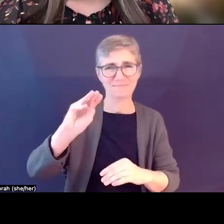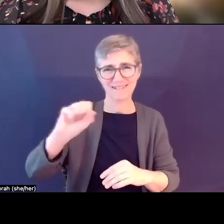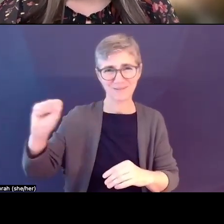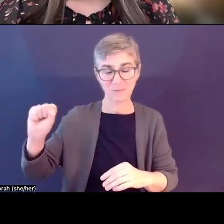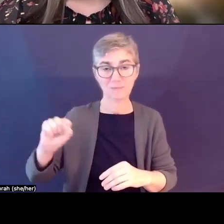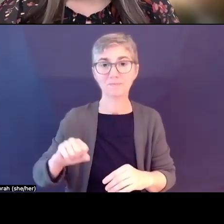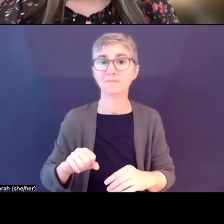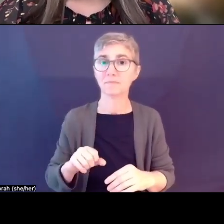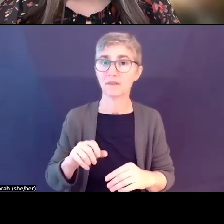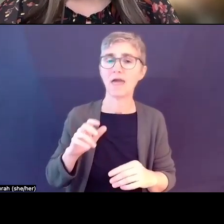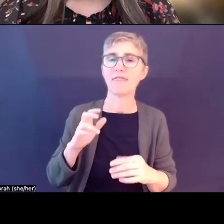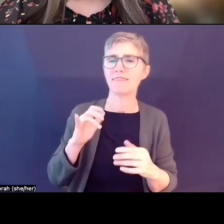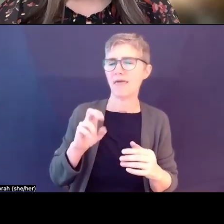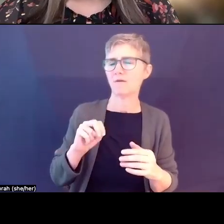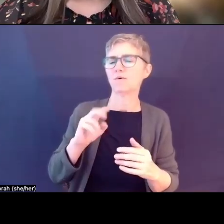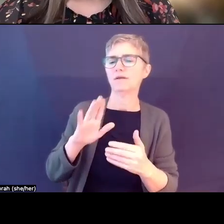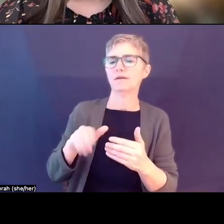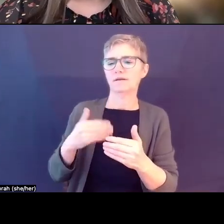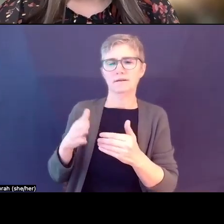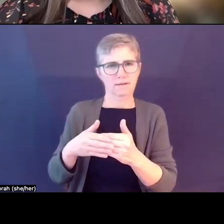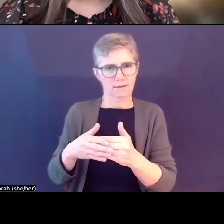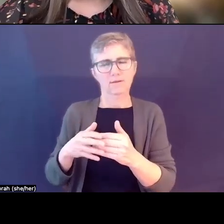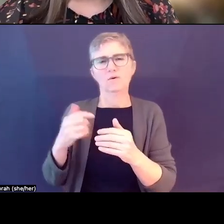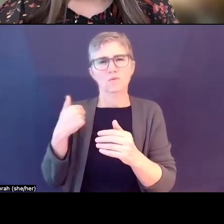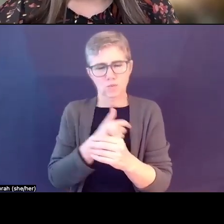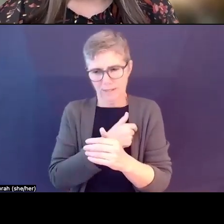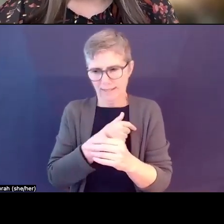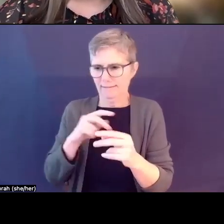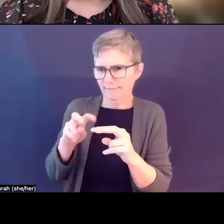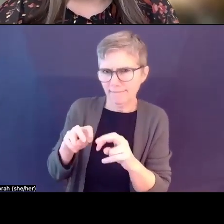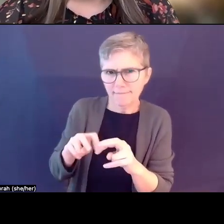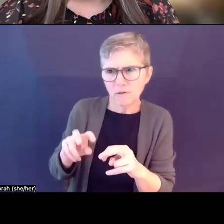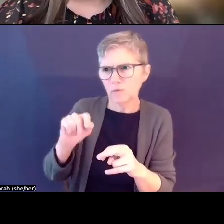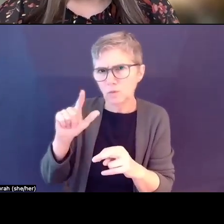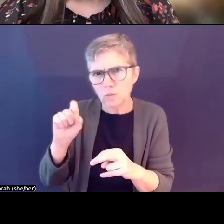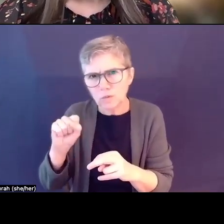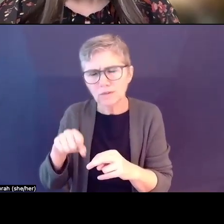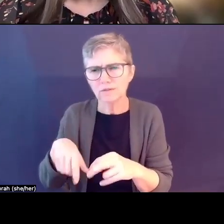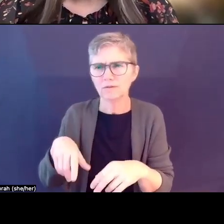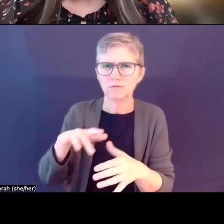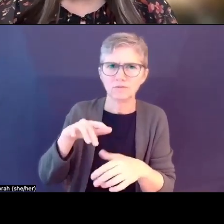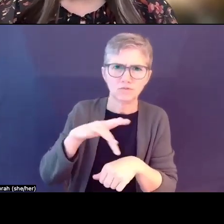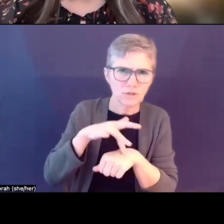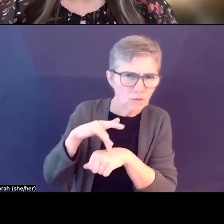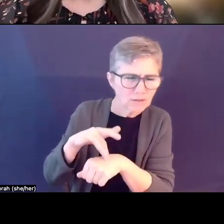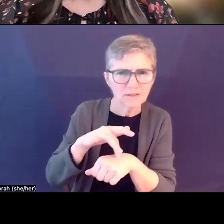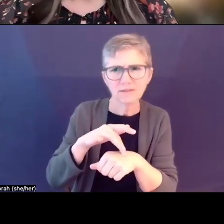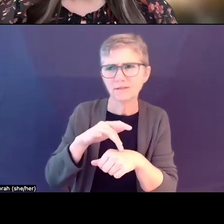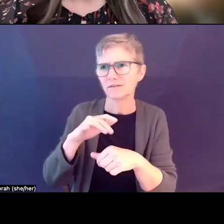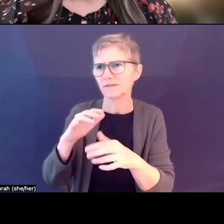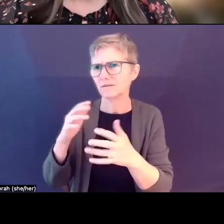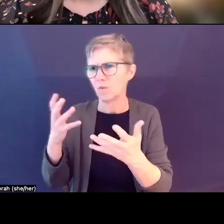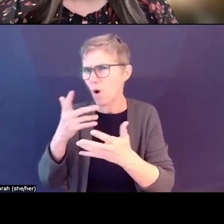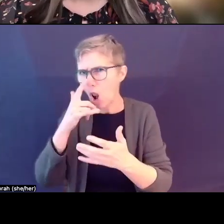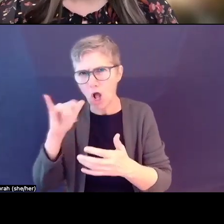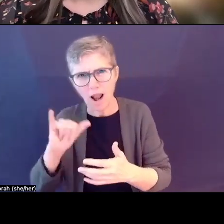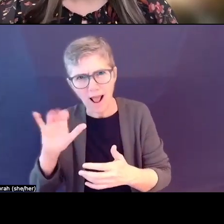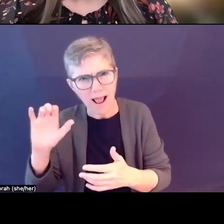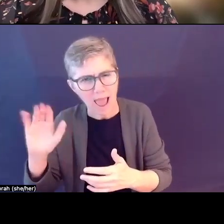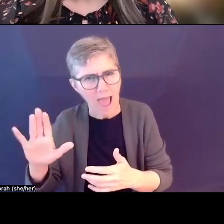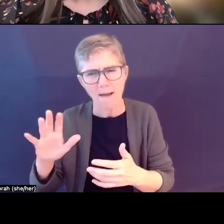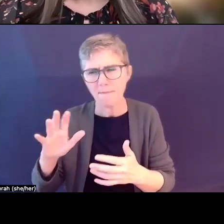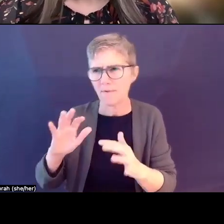the actual design of processes, procedures, tools, and resources for the CAB, thinking about what a CAB would look like in